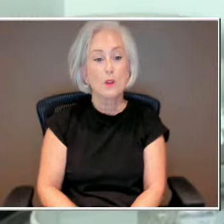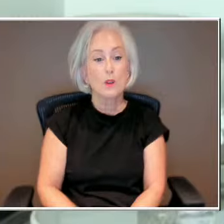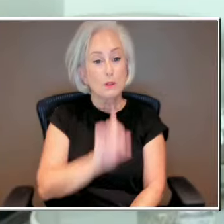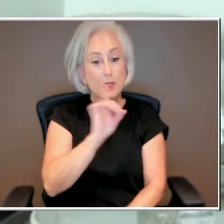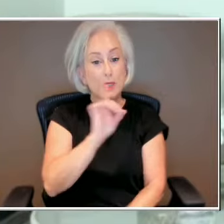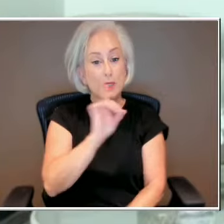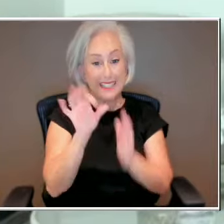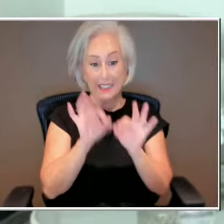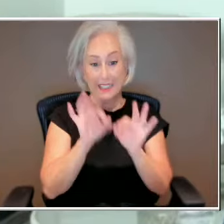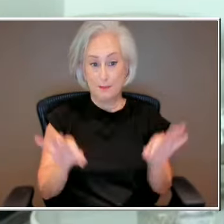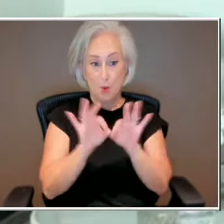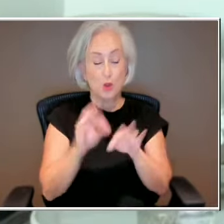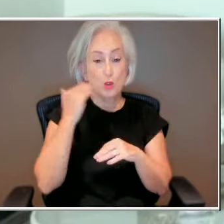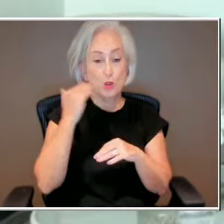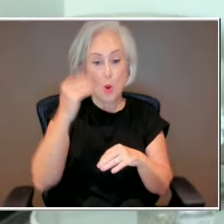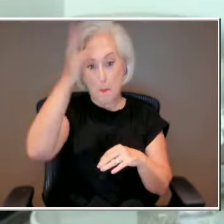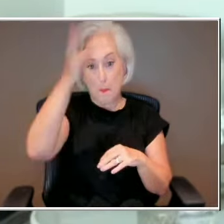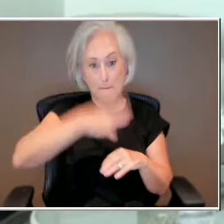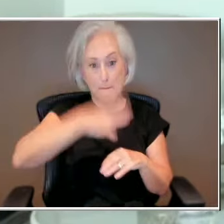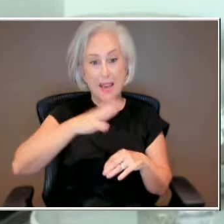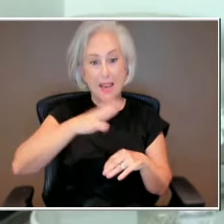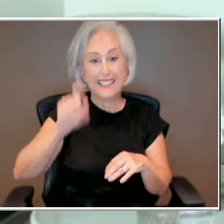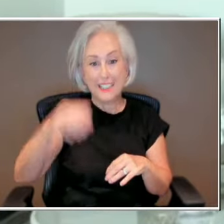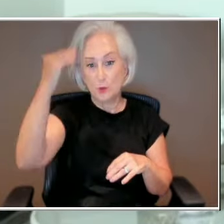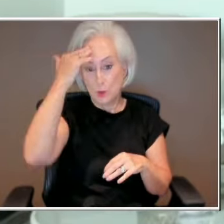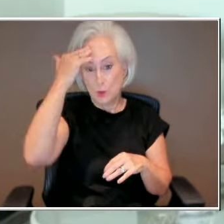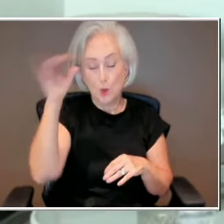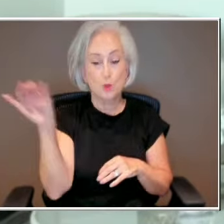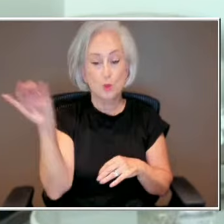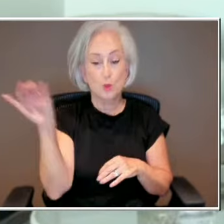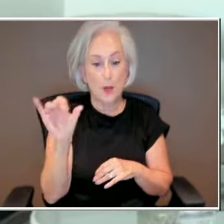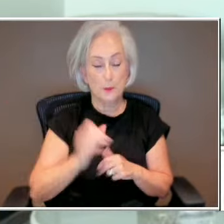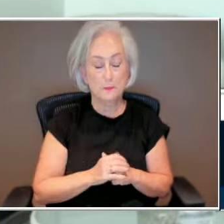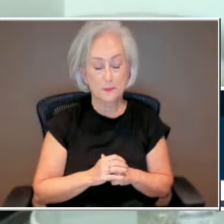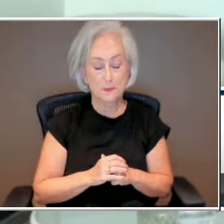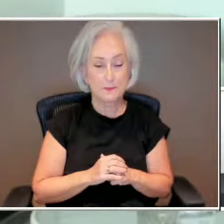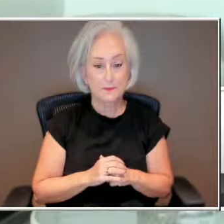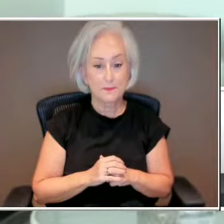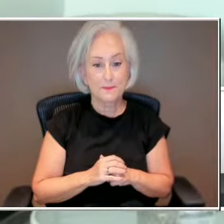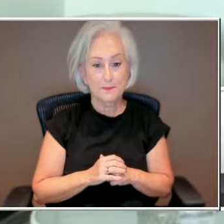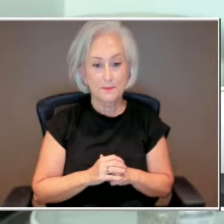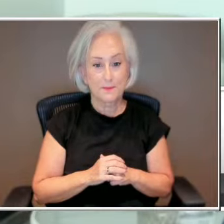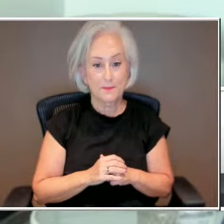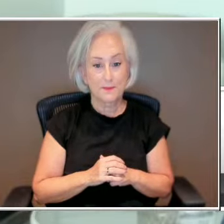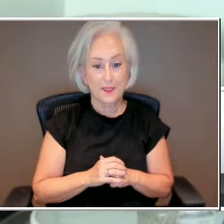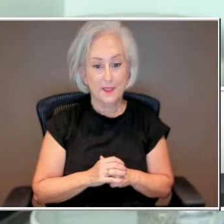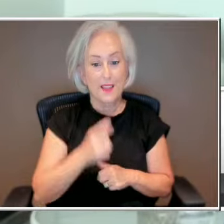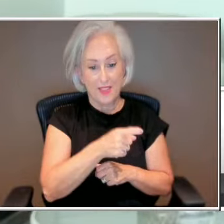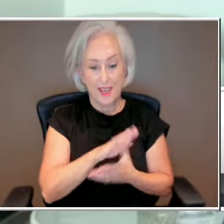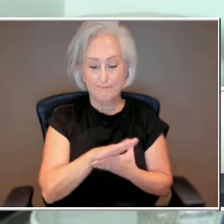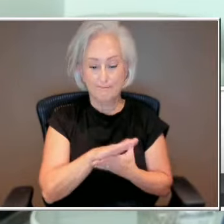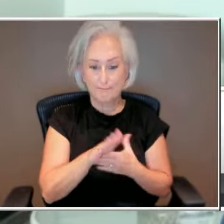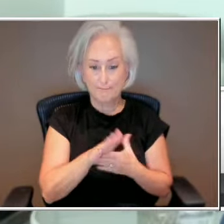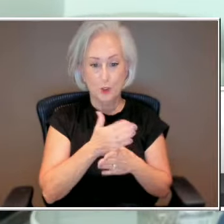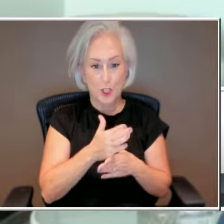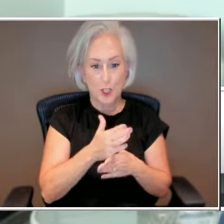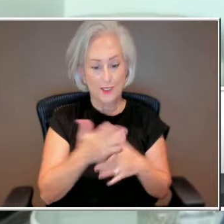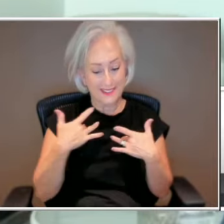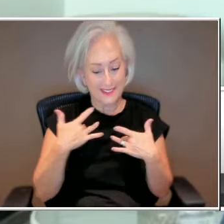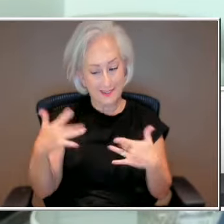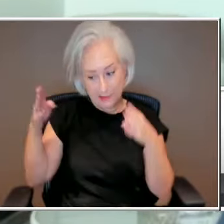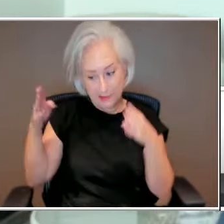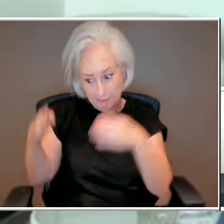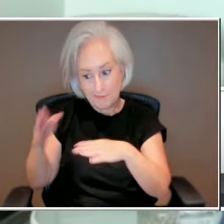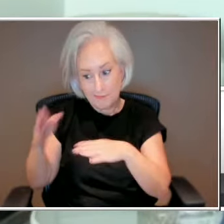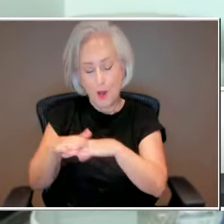need to be aware of this too. And so while, as they nicely shared, it is predominantly women, that doesn't mean that